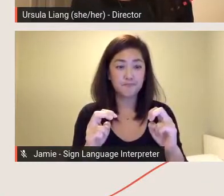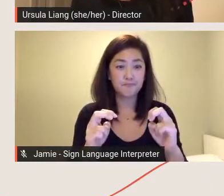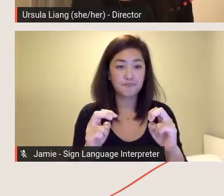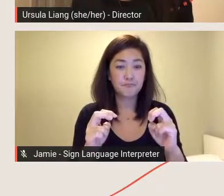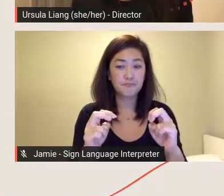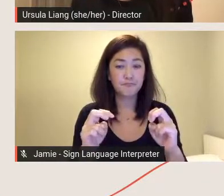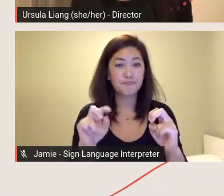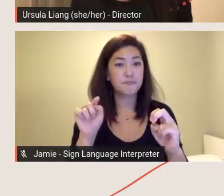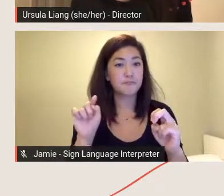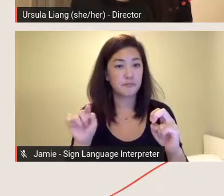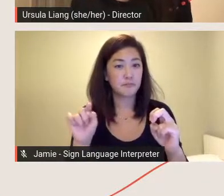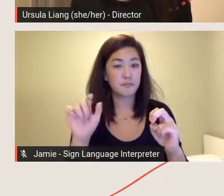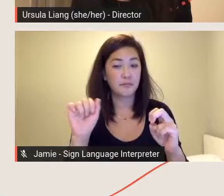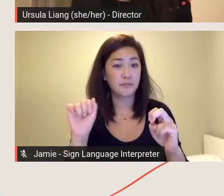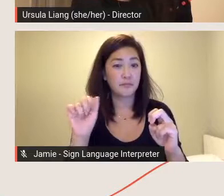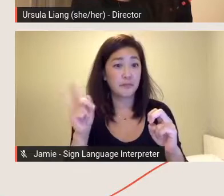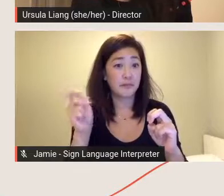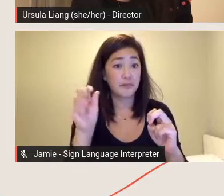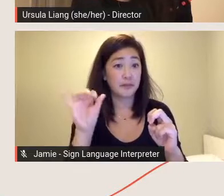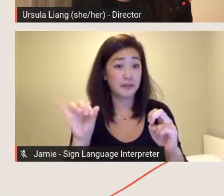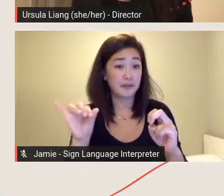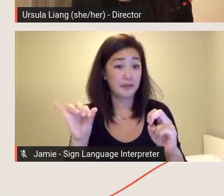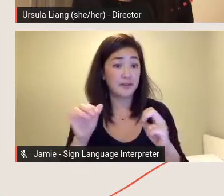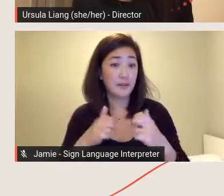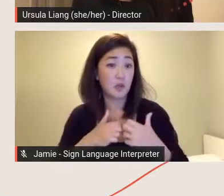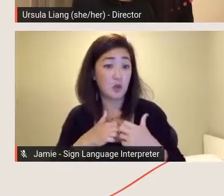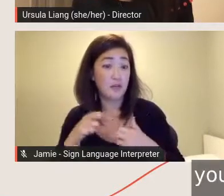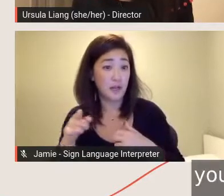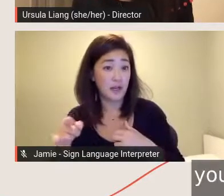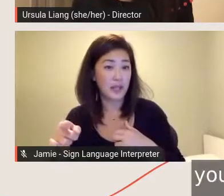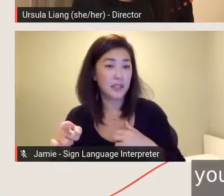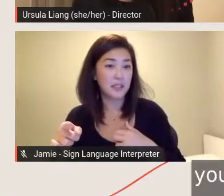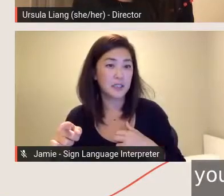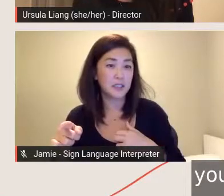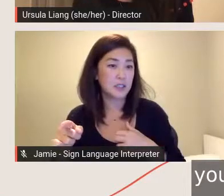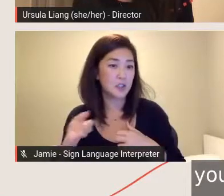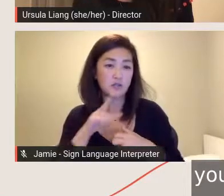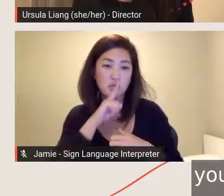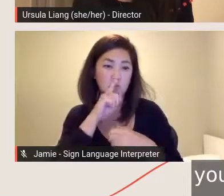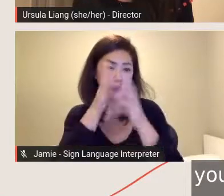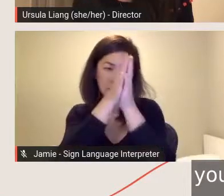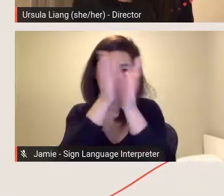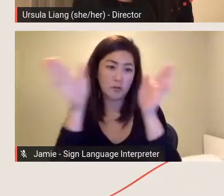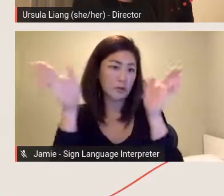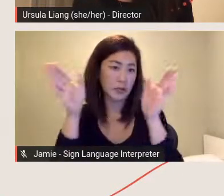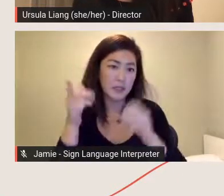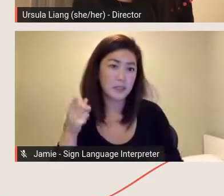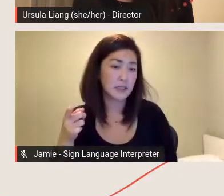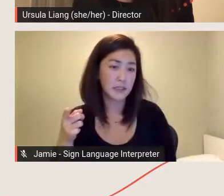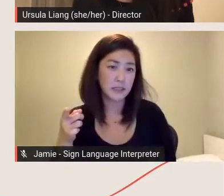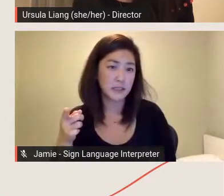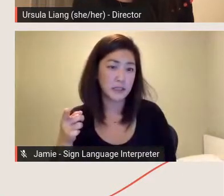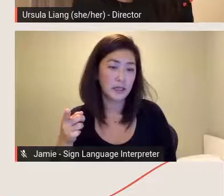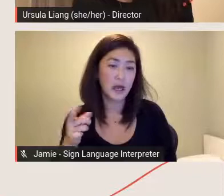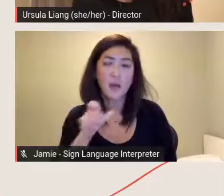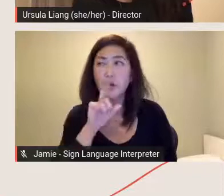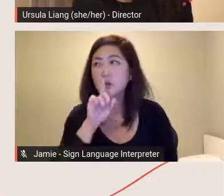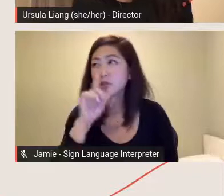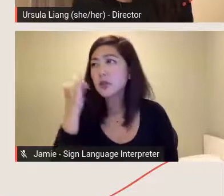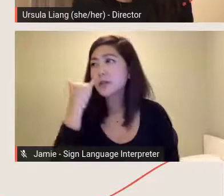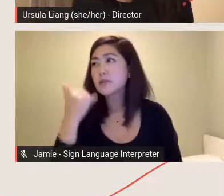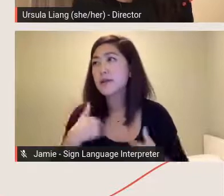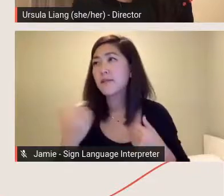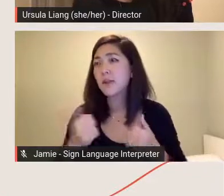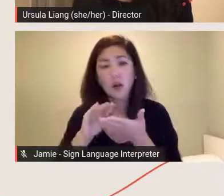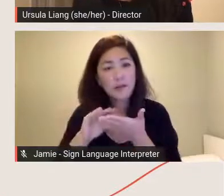Kai's domestic partner has a lot of open, you know, she's very open-minded, and she had a lot of, I don't know if she had a lot of forgiveness, but she genuinely